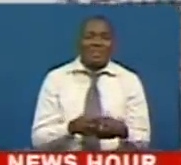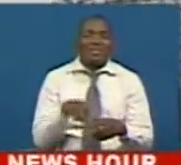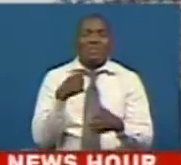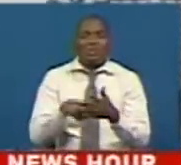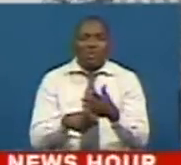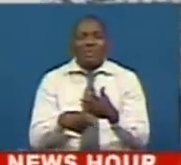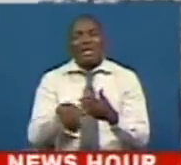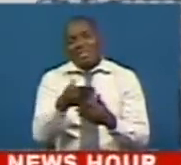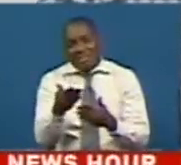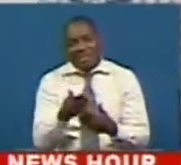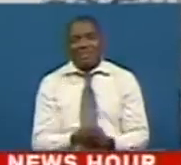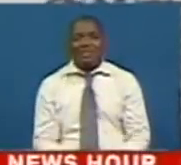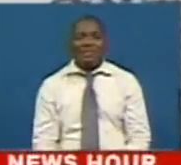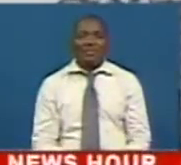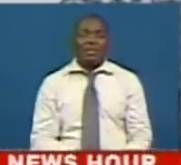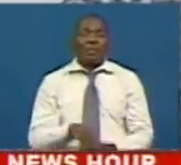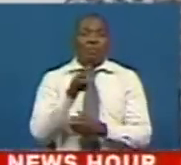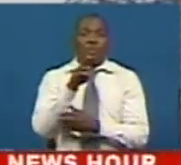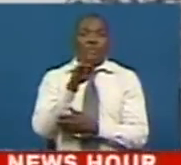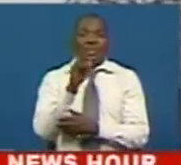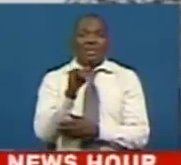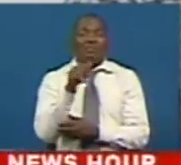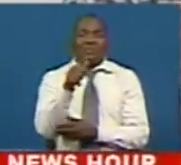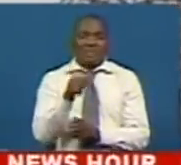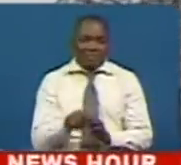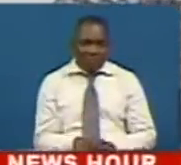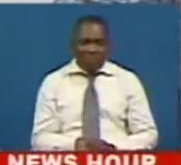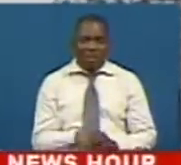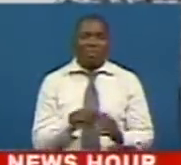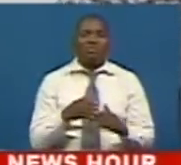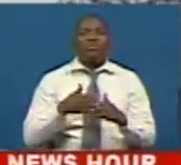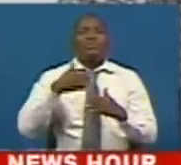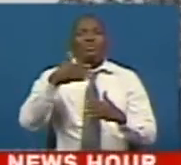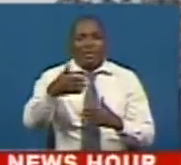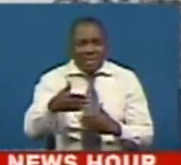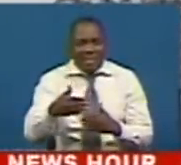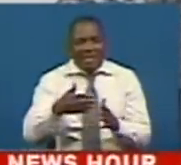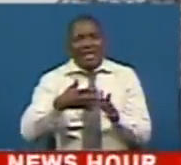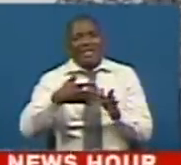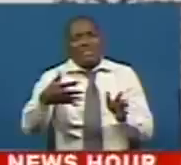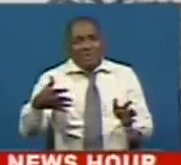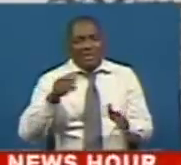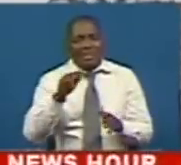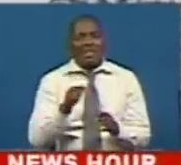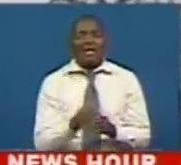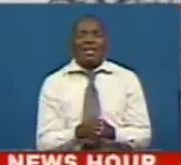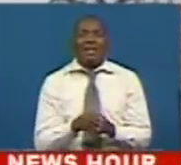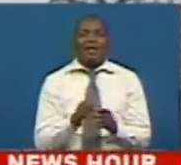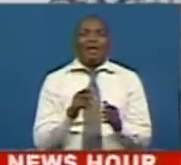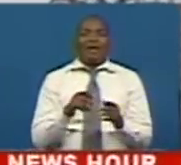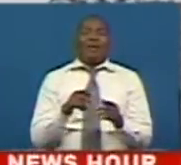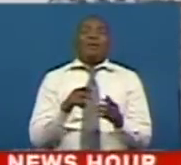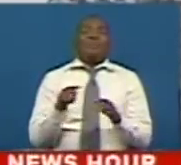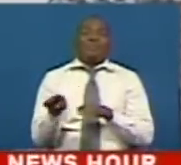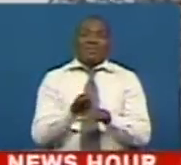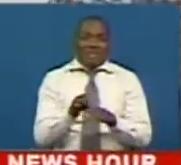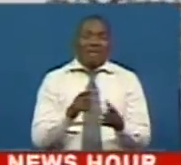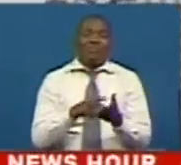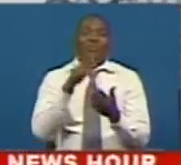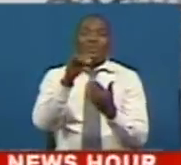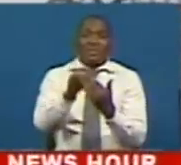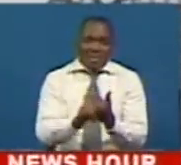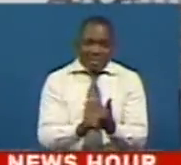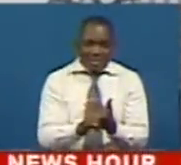cost, and other facilities. But Bui as an authority has gone ahead to expand our existing transmission and